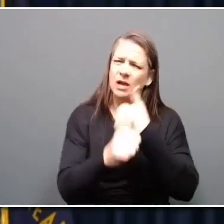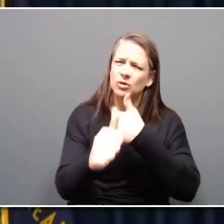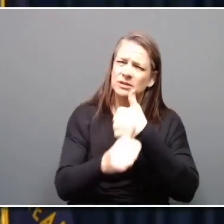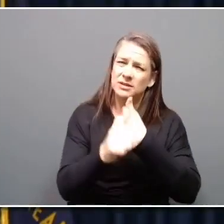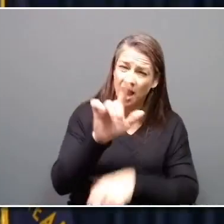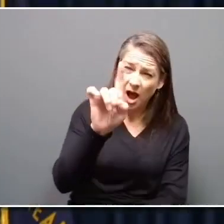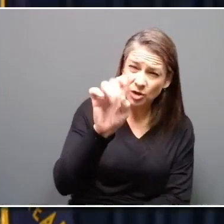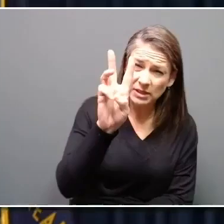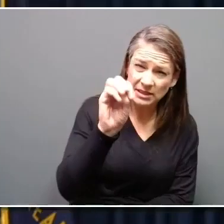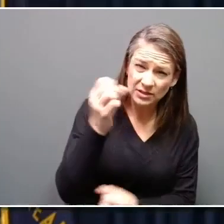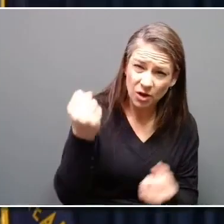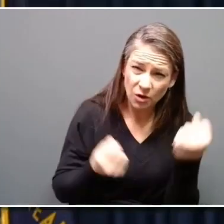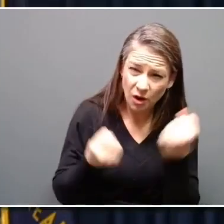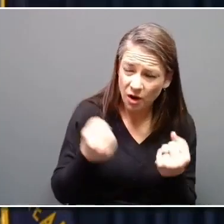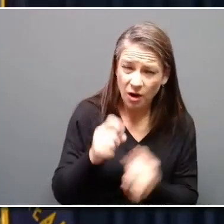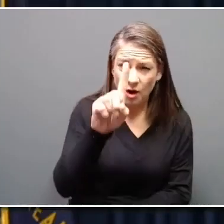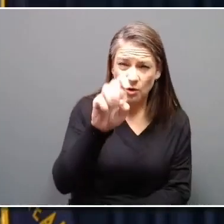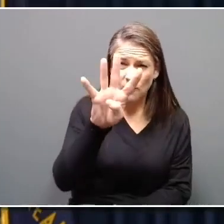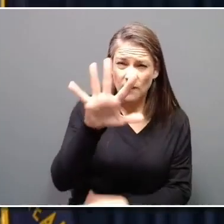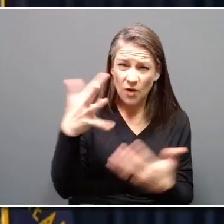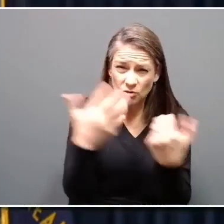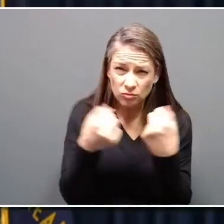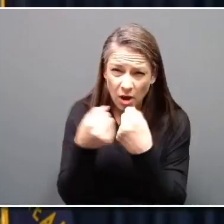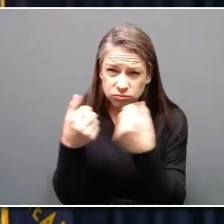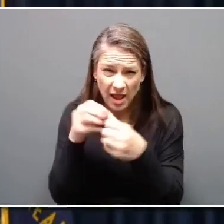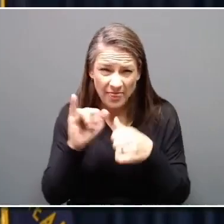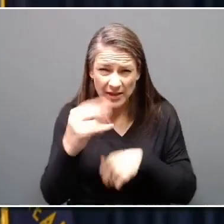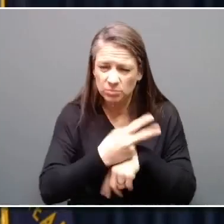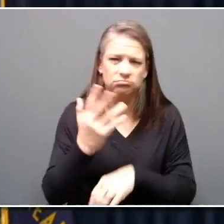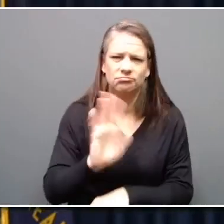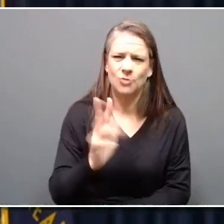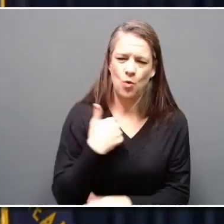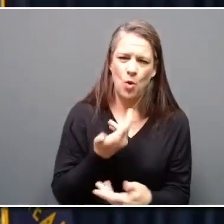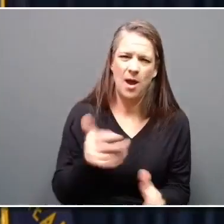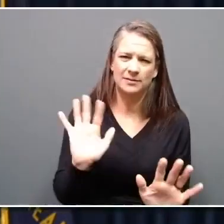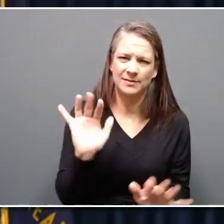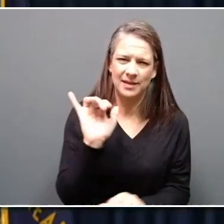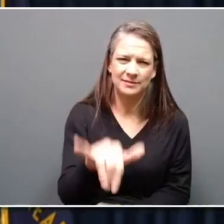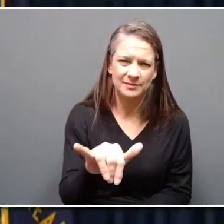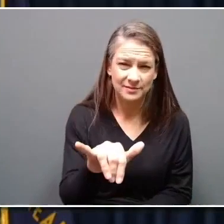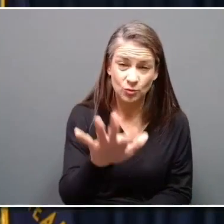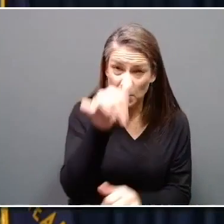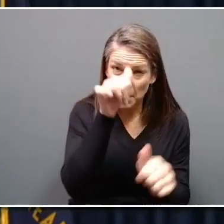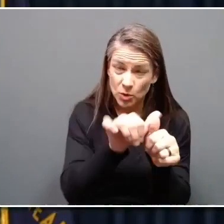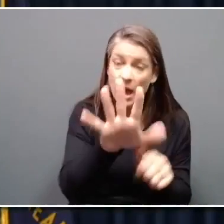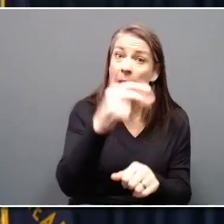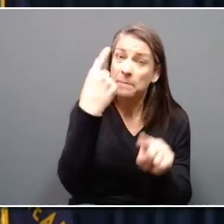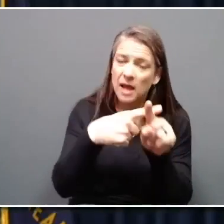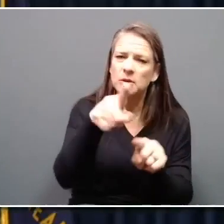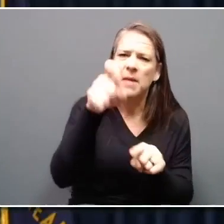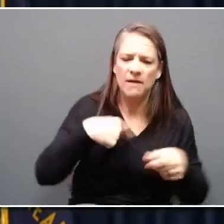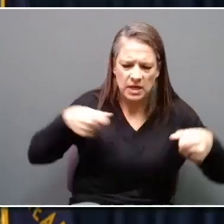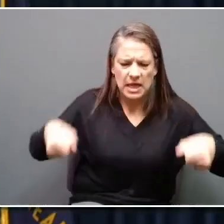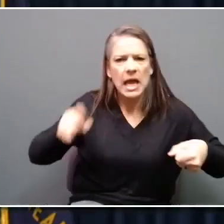vehicles, 145 collisions is more than any of us want to see. Remember to have that kit in your car, and also